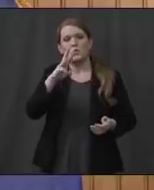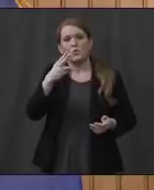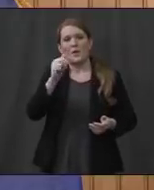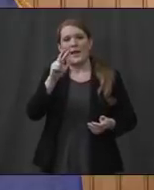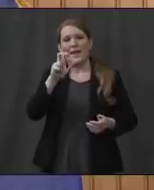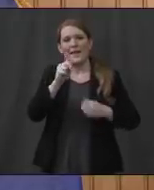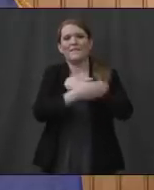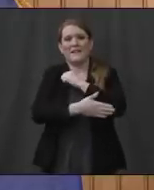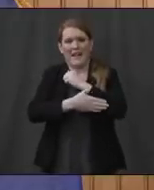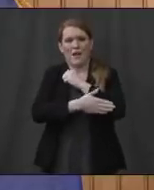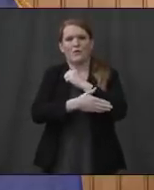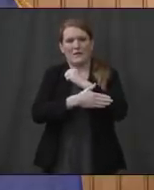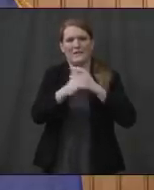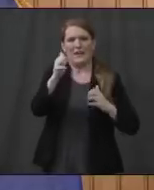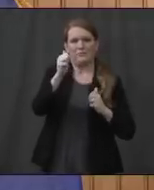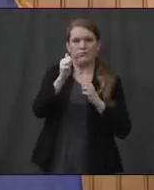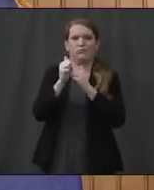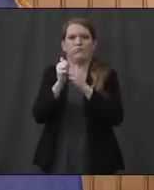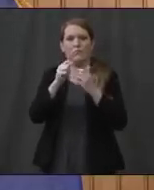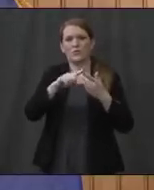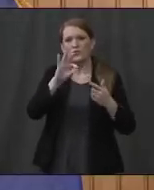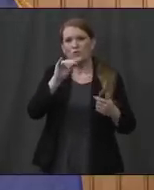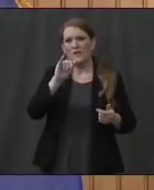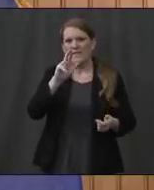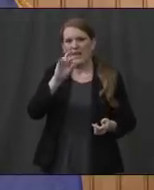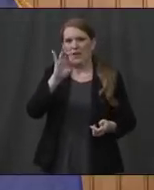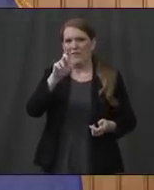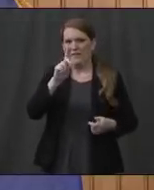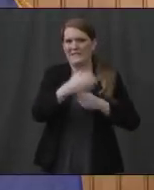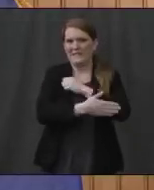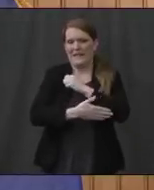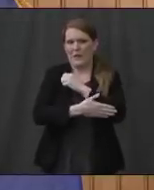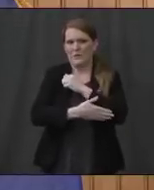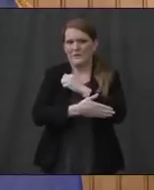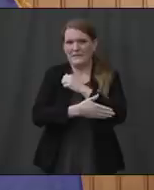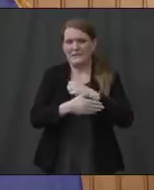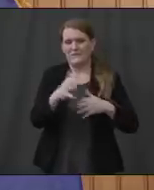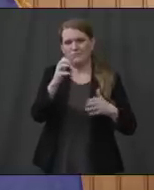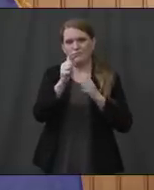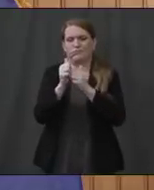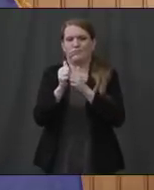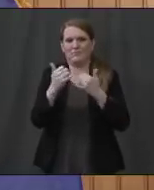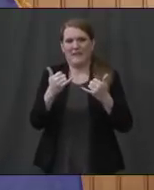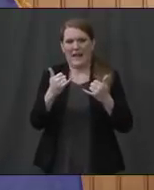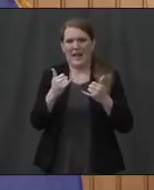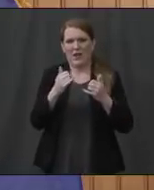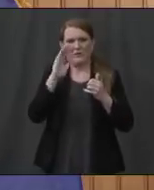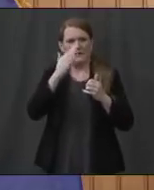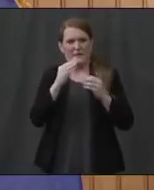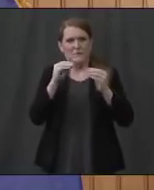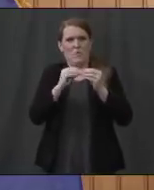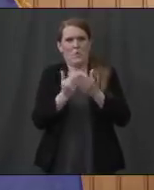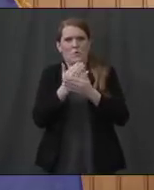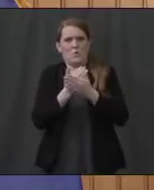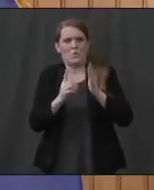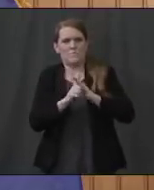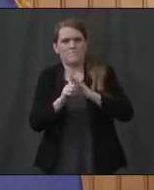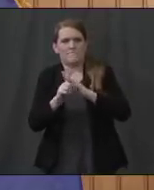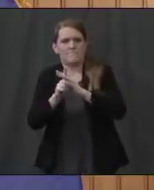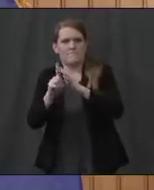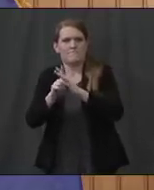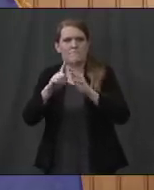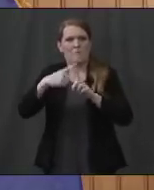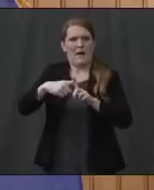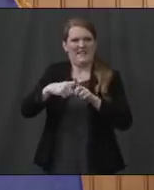with Fairfield County in terms of where most of the new cases are being added at the